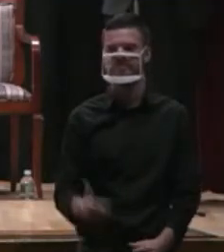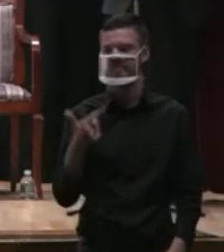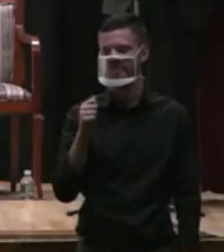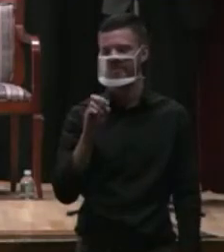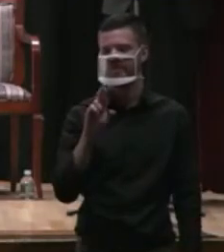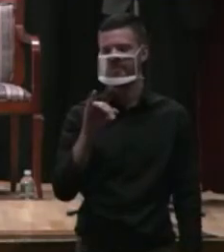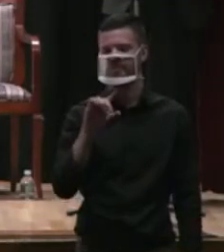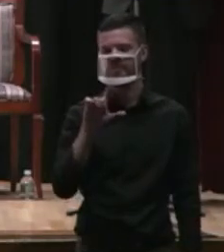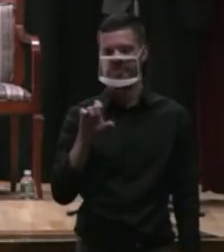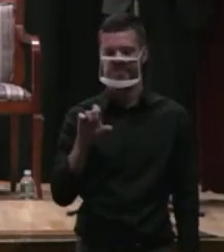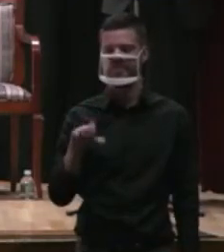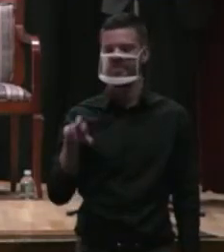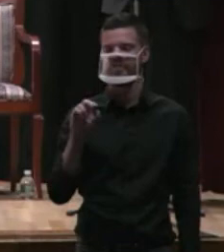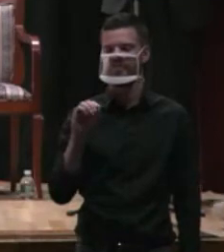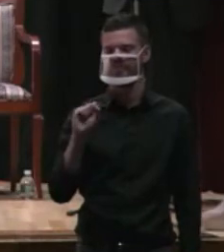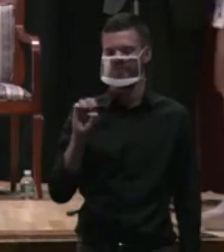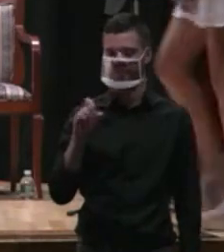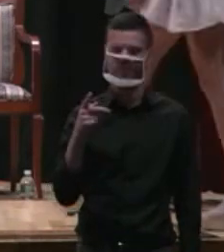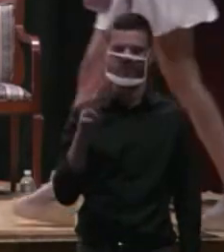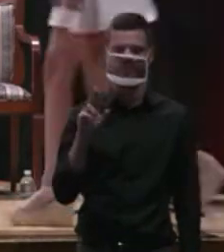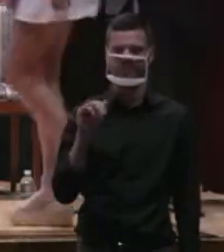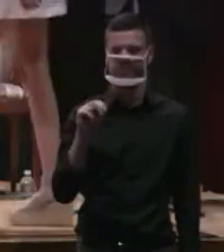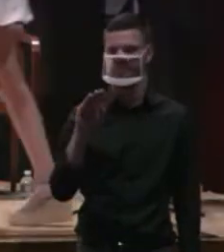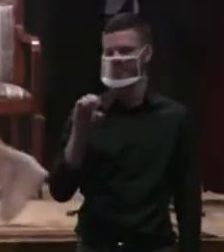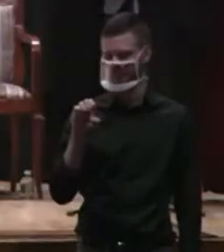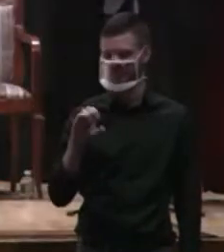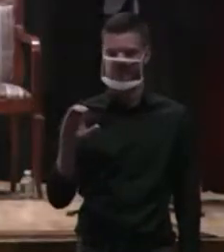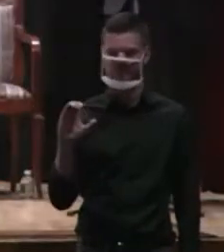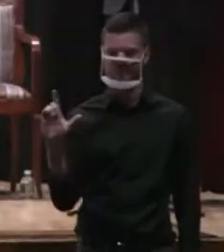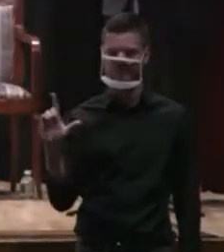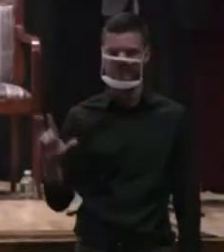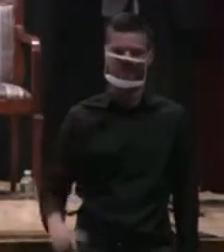Gabrielle Rose Prince, cum laude.